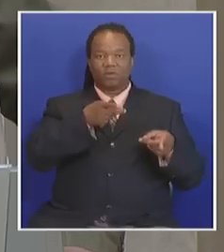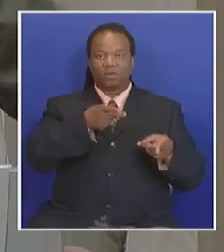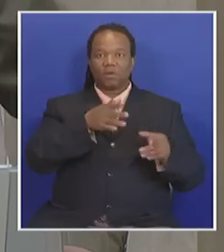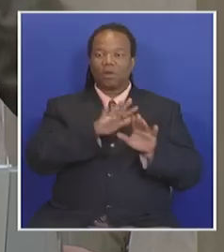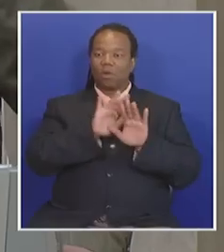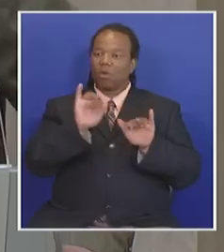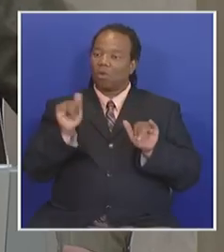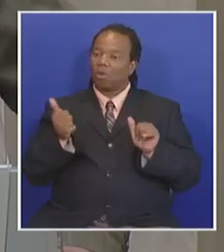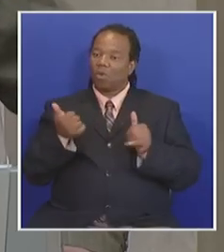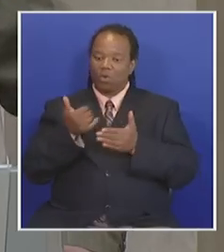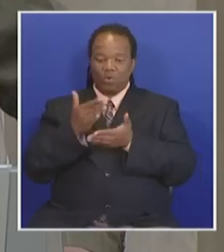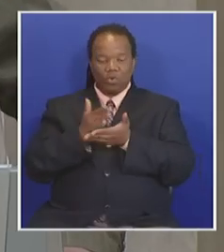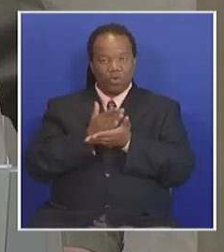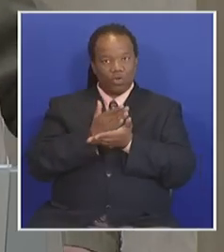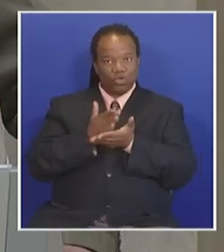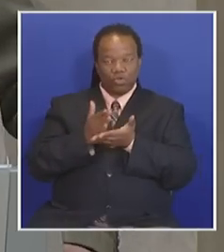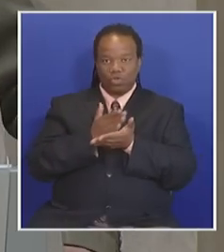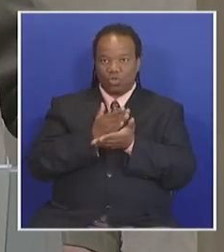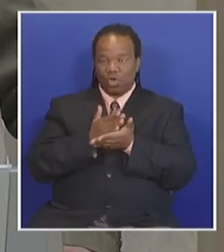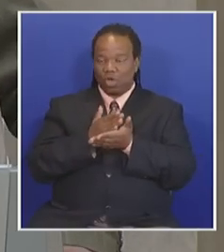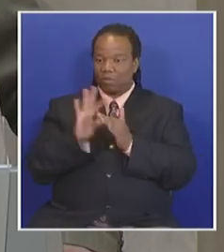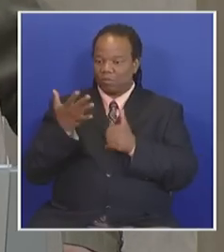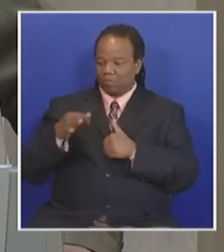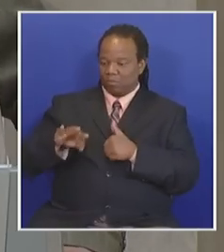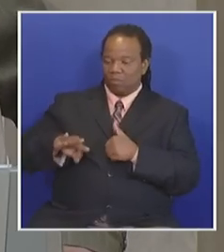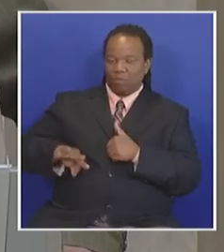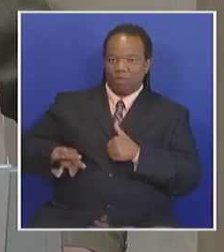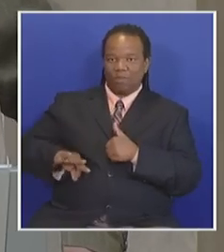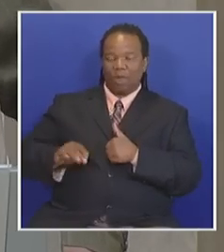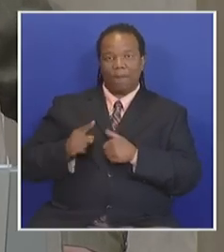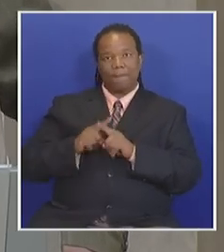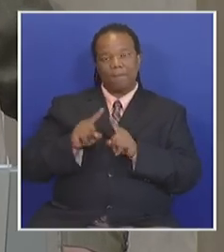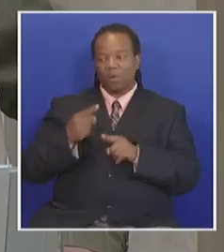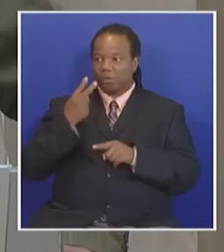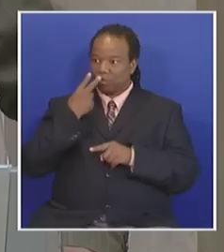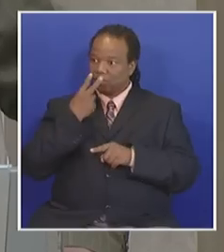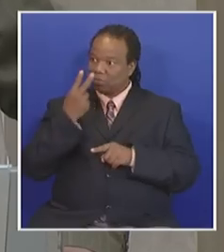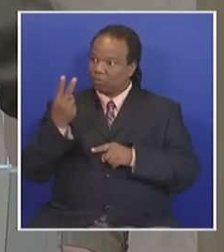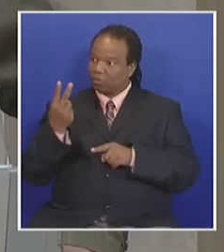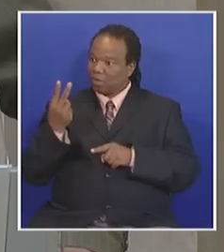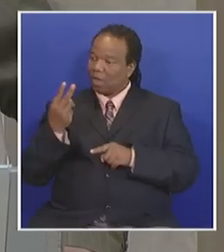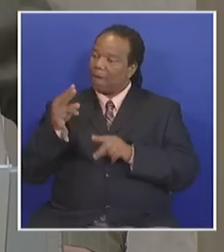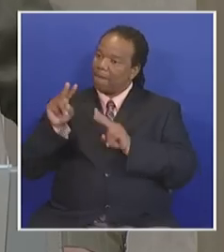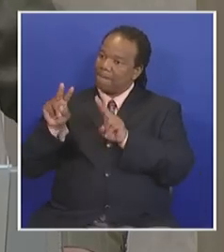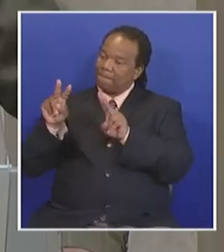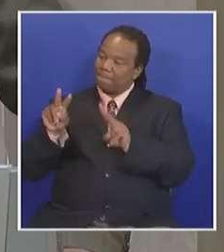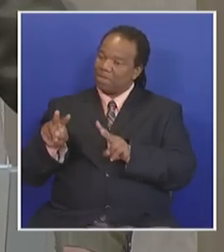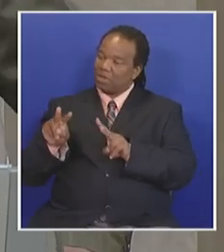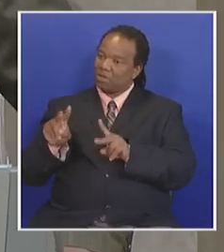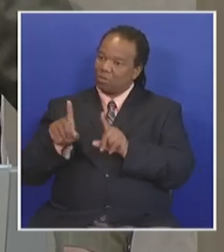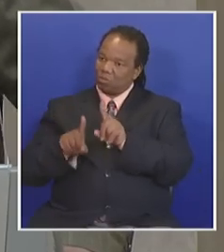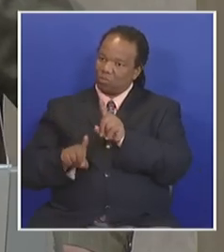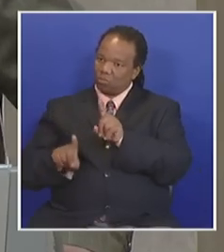shared reward will and must be measured by the joyful peace which will triumph because the common